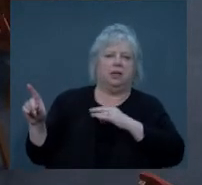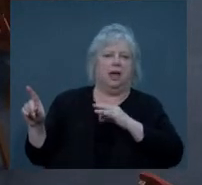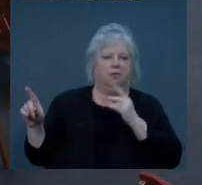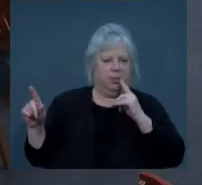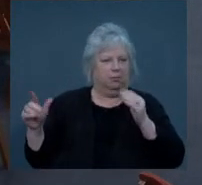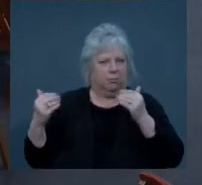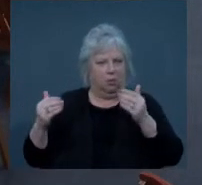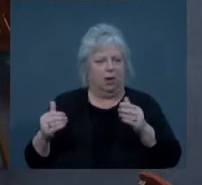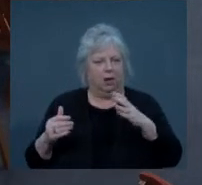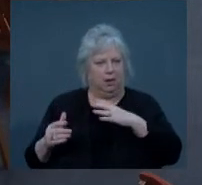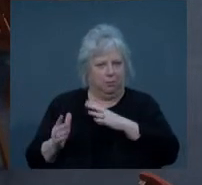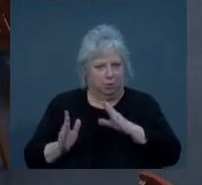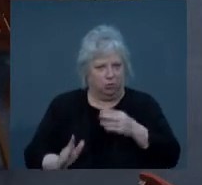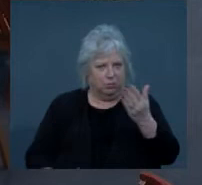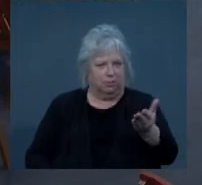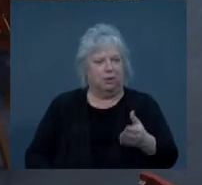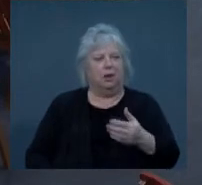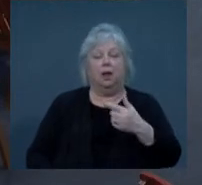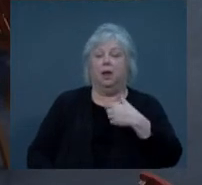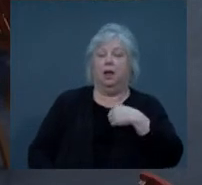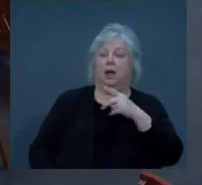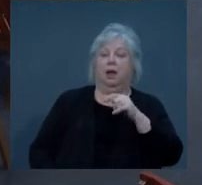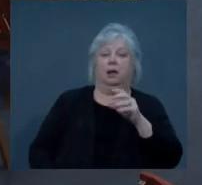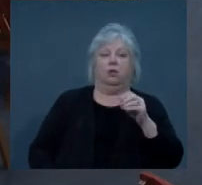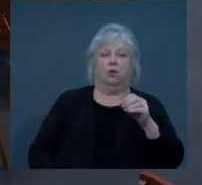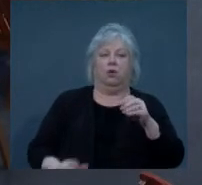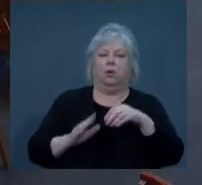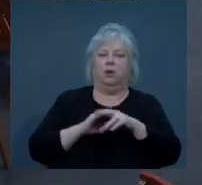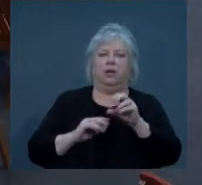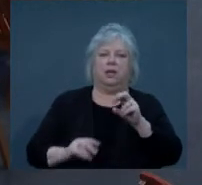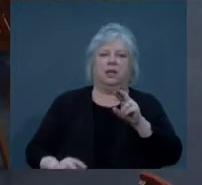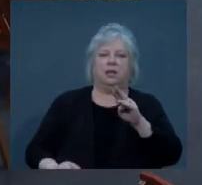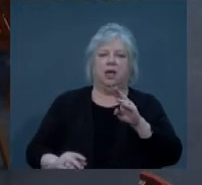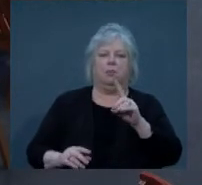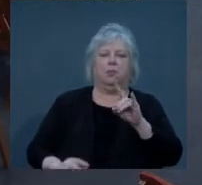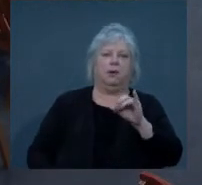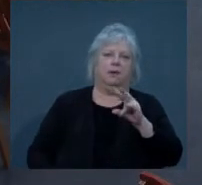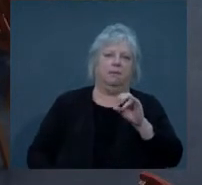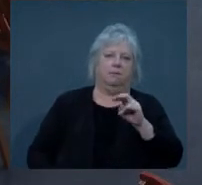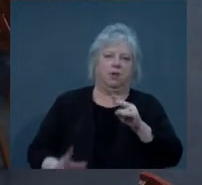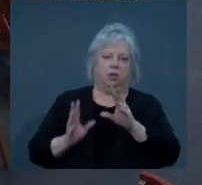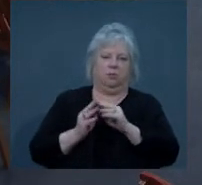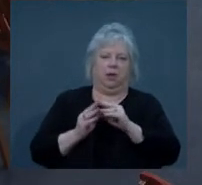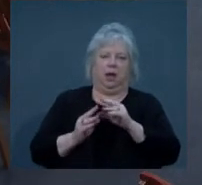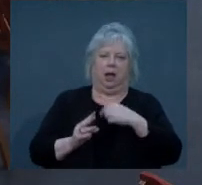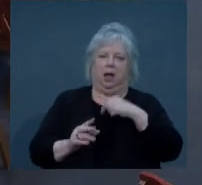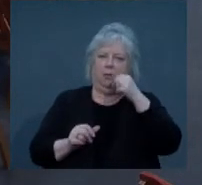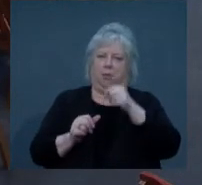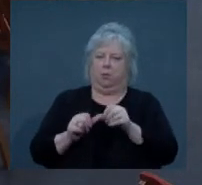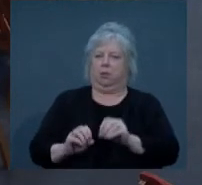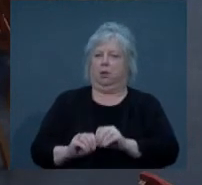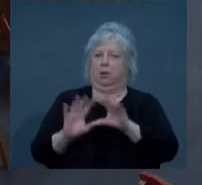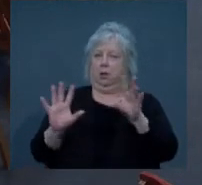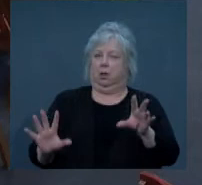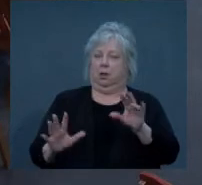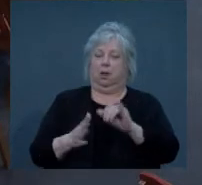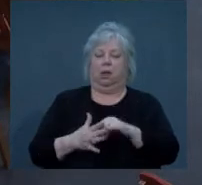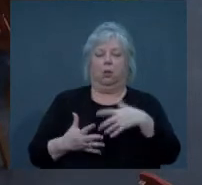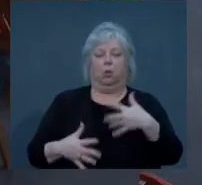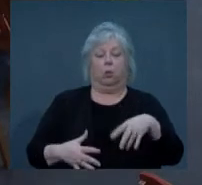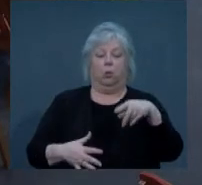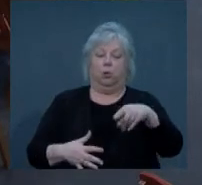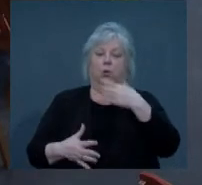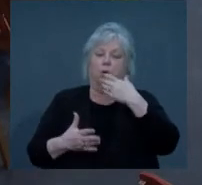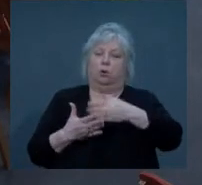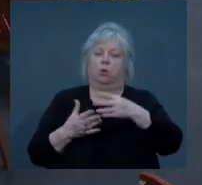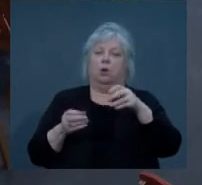Commissioner. I too was in that subdivision meeting and remember explicitly thinking that this is a good opportunity